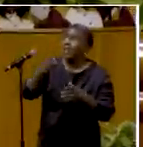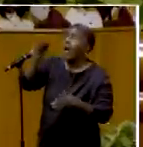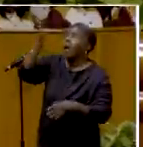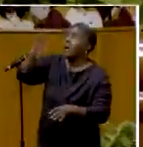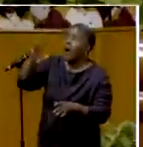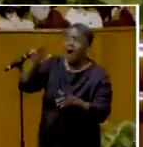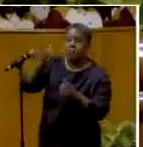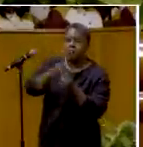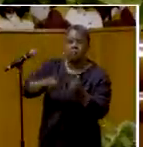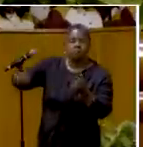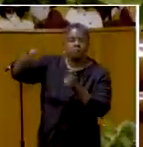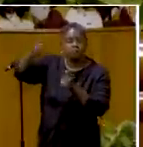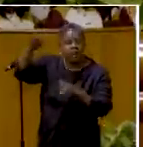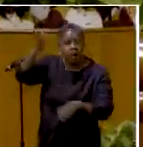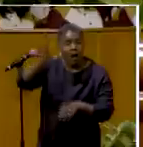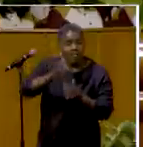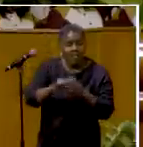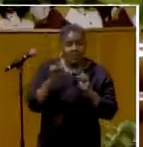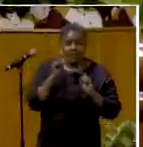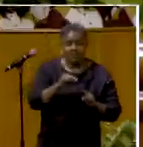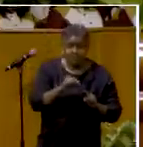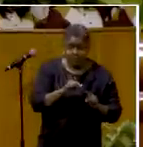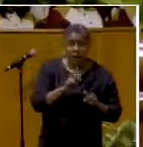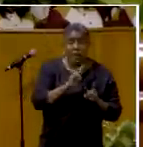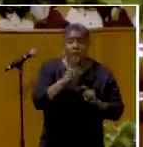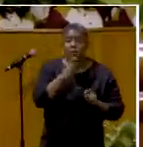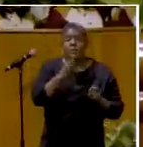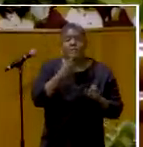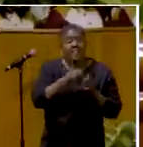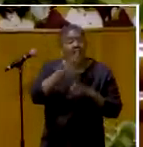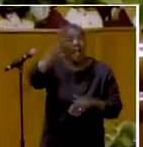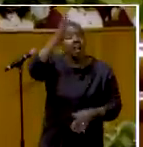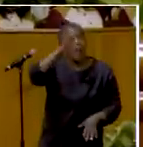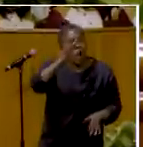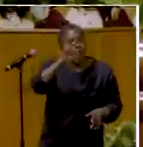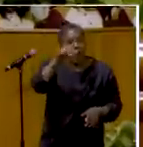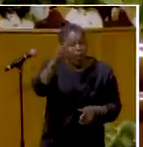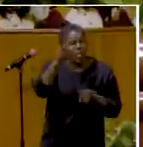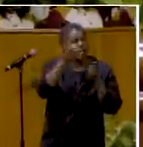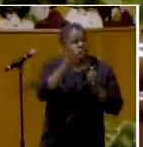be God. That's this side. Those who say God's in control.